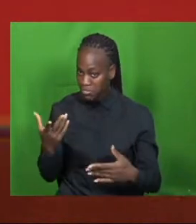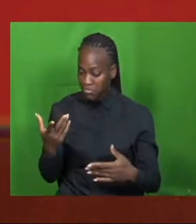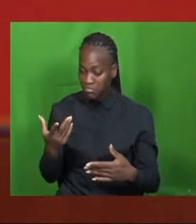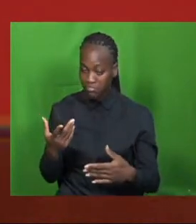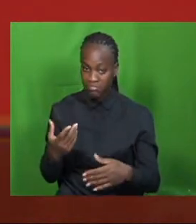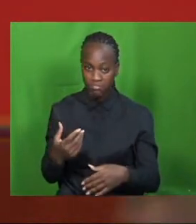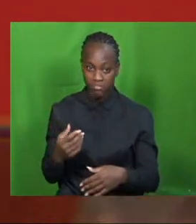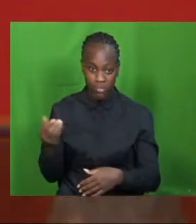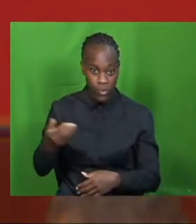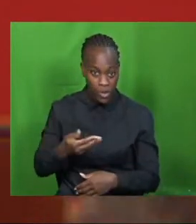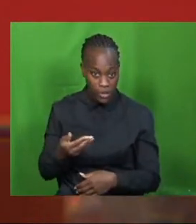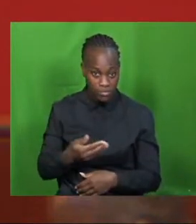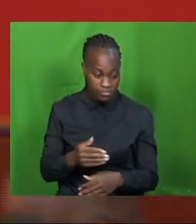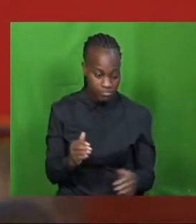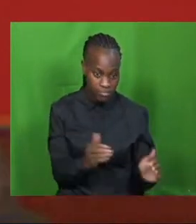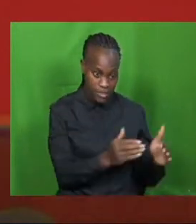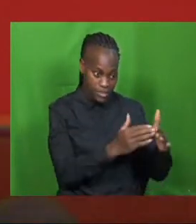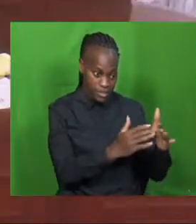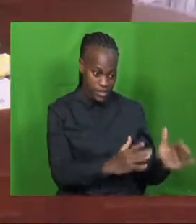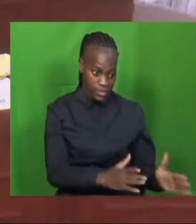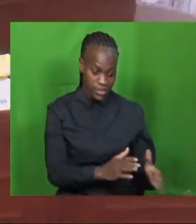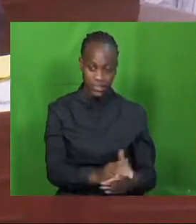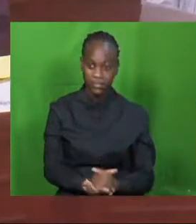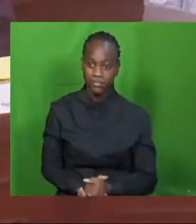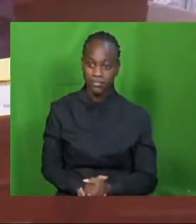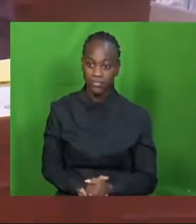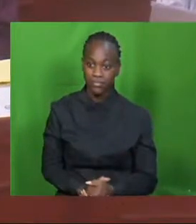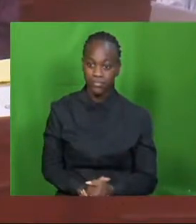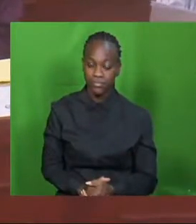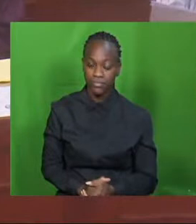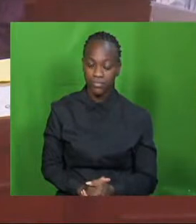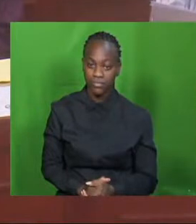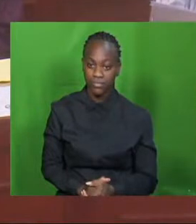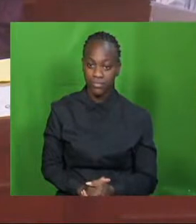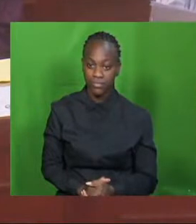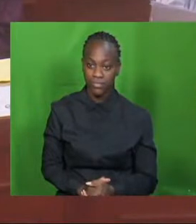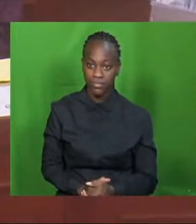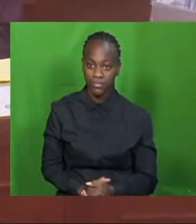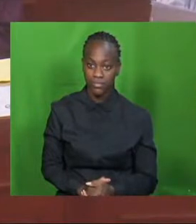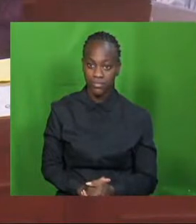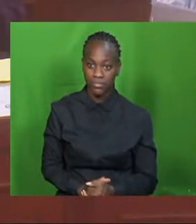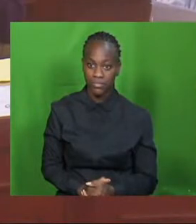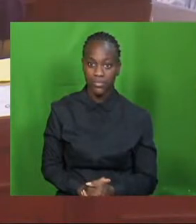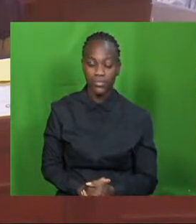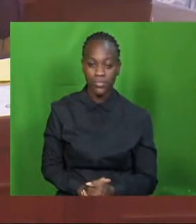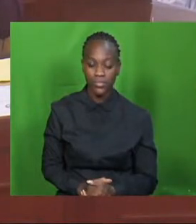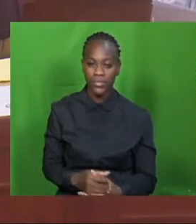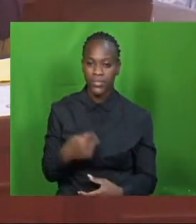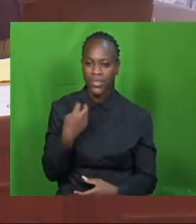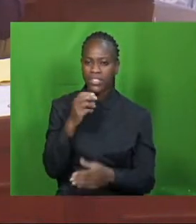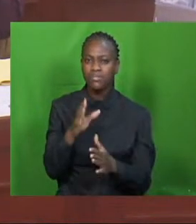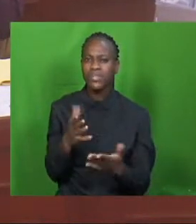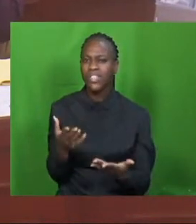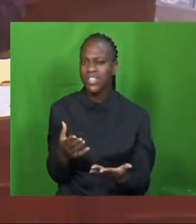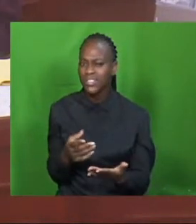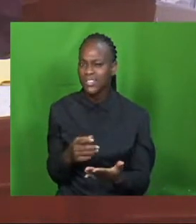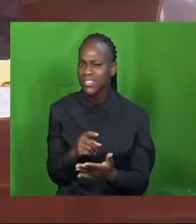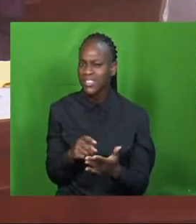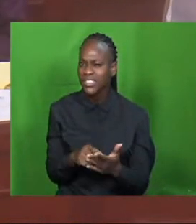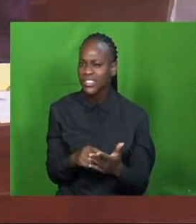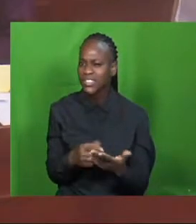have Honorable Rashid Badi. He is a member. Honorable Jafet